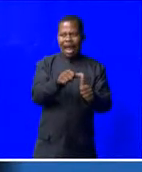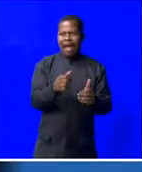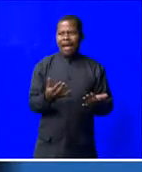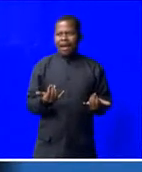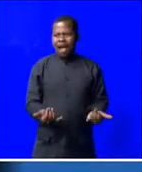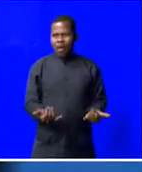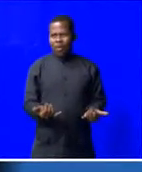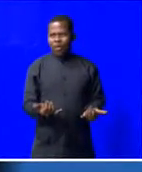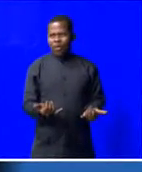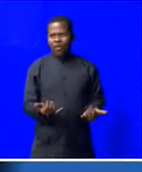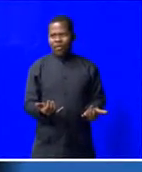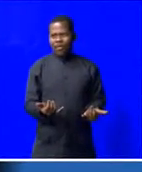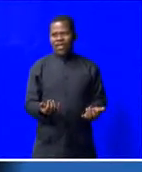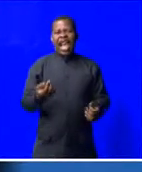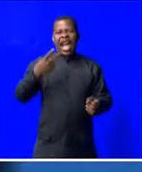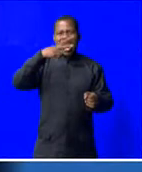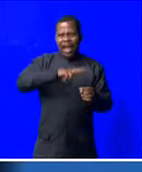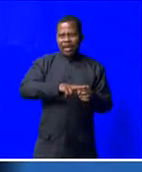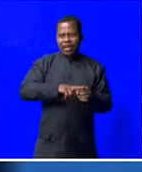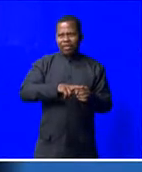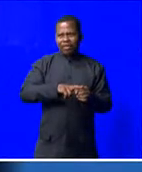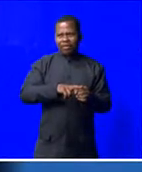Freeze, it says Cornelia, let freeze.